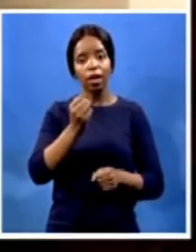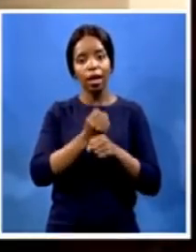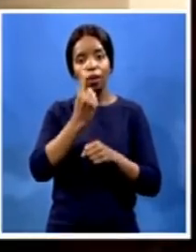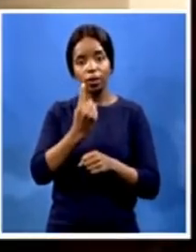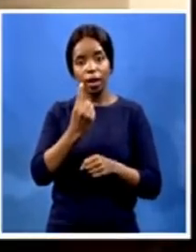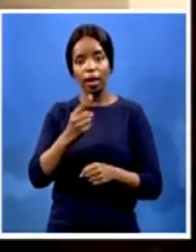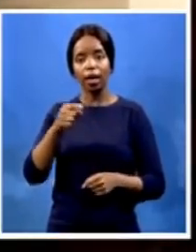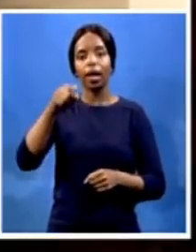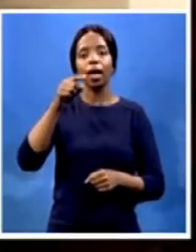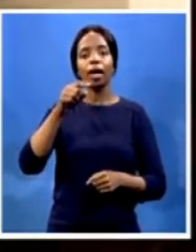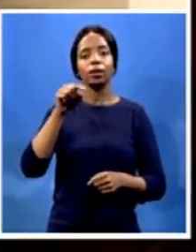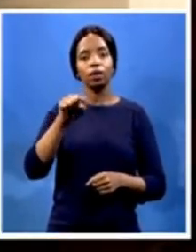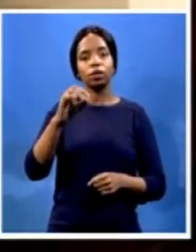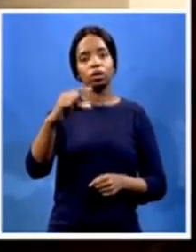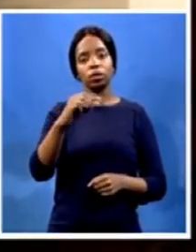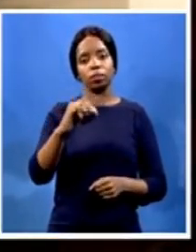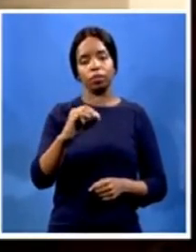imasa@gauteng.gmail.com. Doctor, thank you very much indeed.